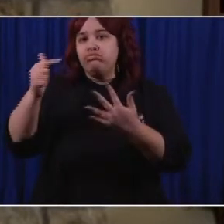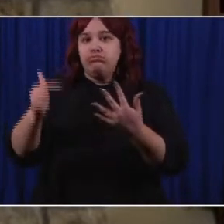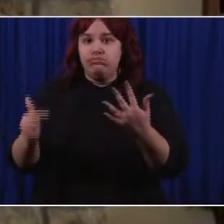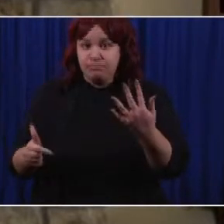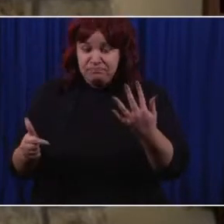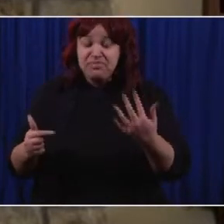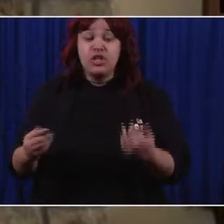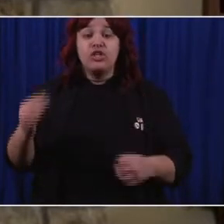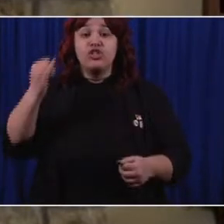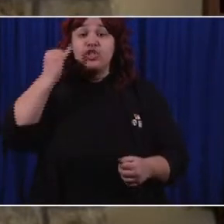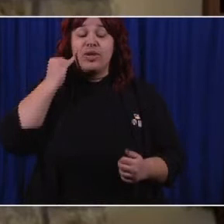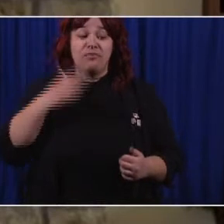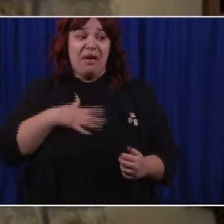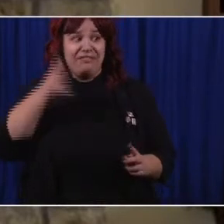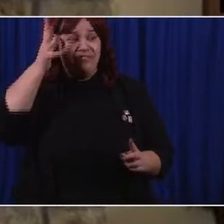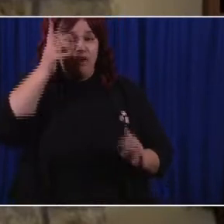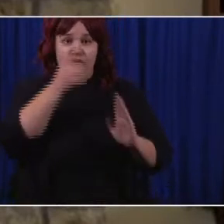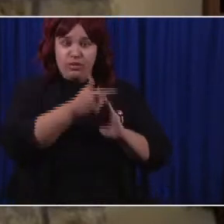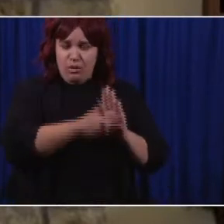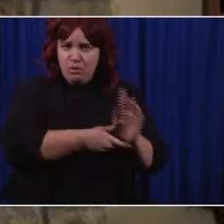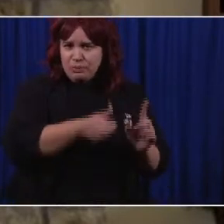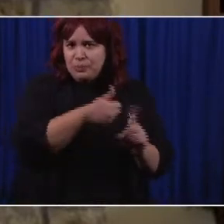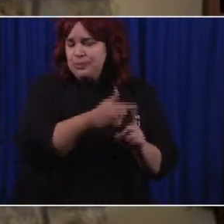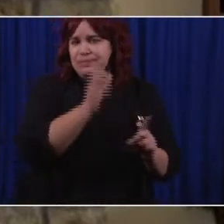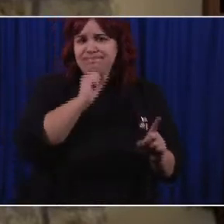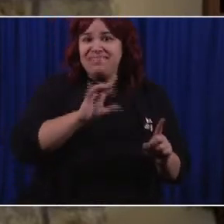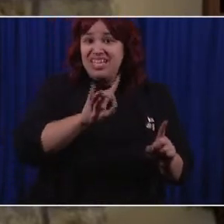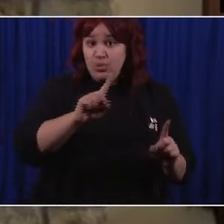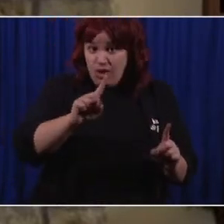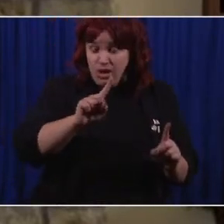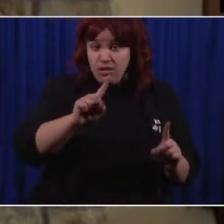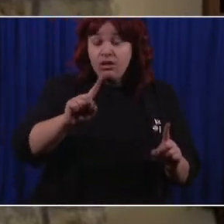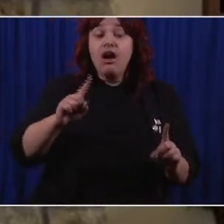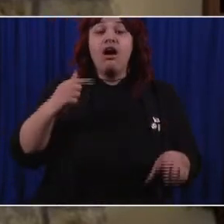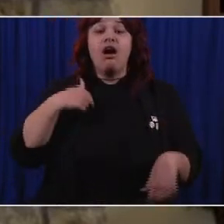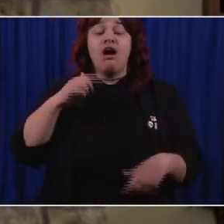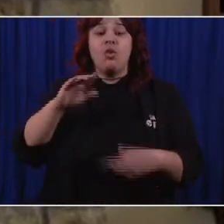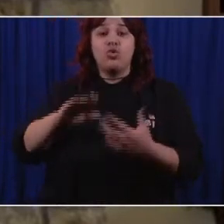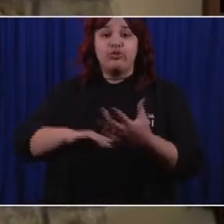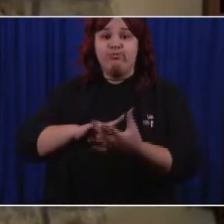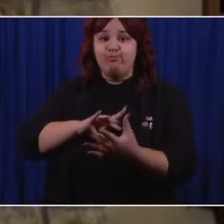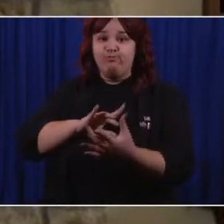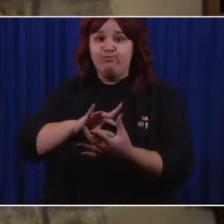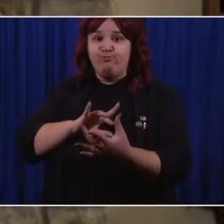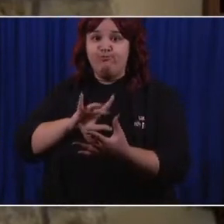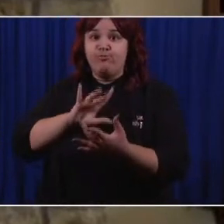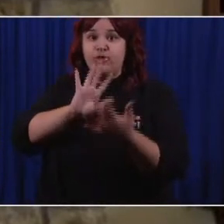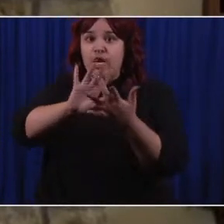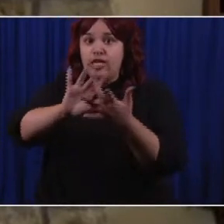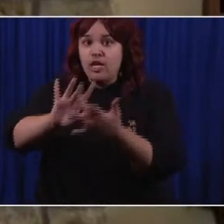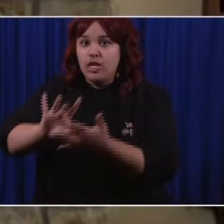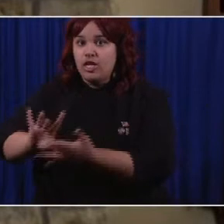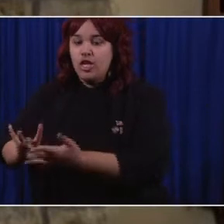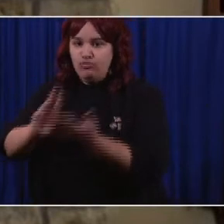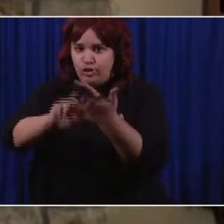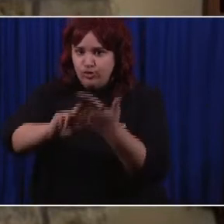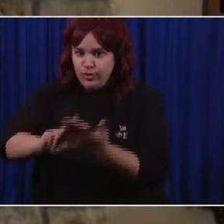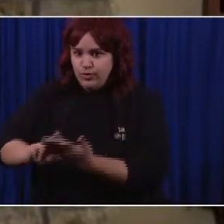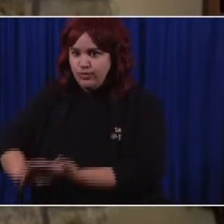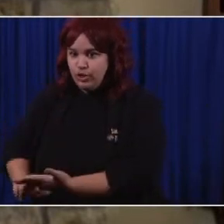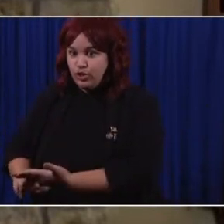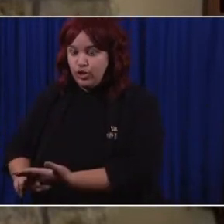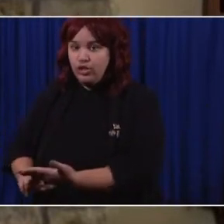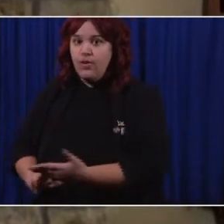my 81-year-old father-in-law a shot, I am going to register at every single one of those places. Are you